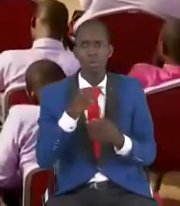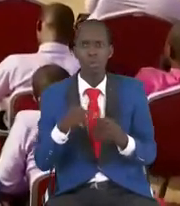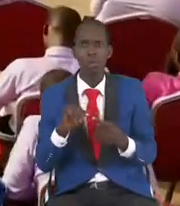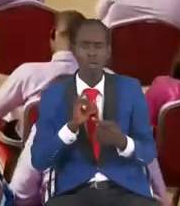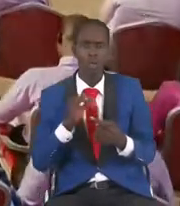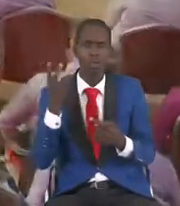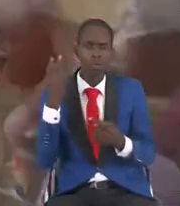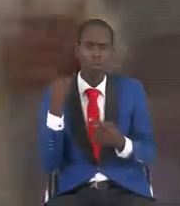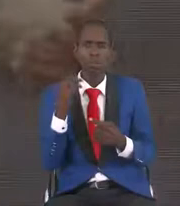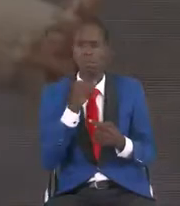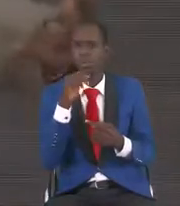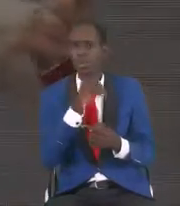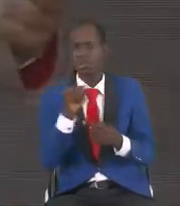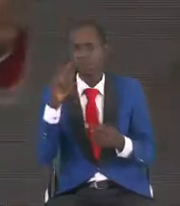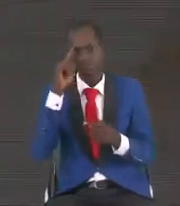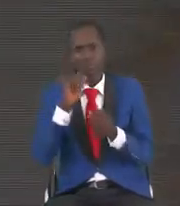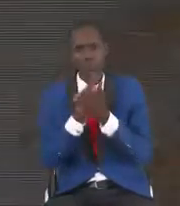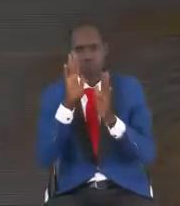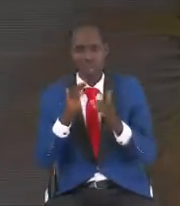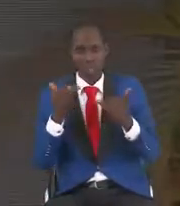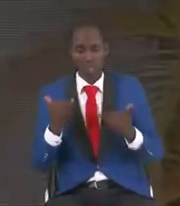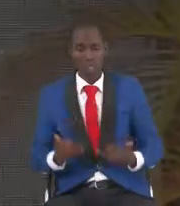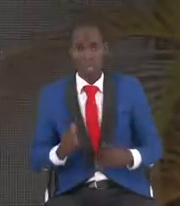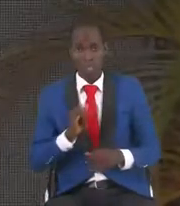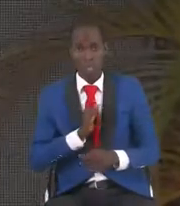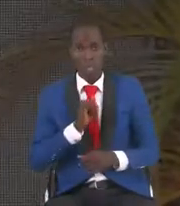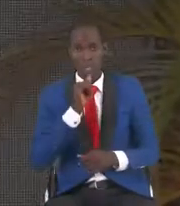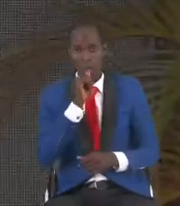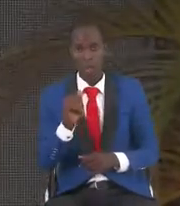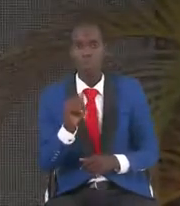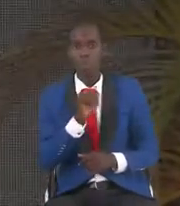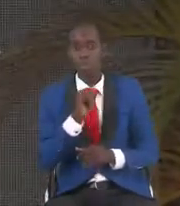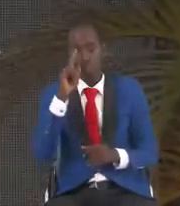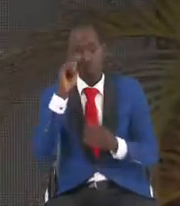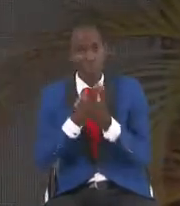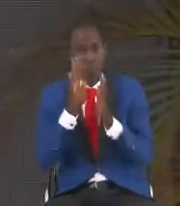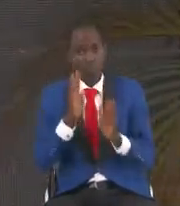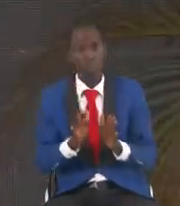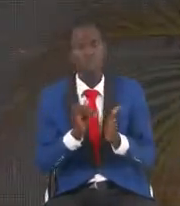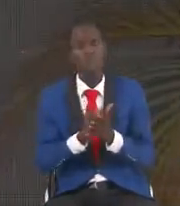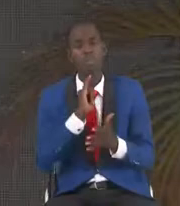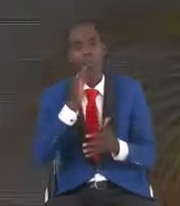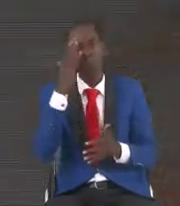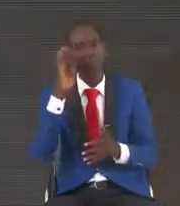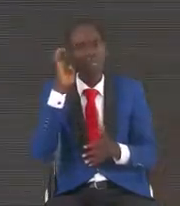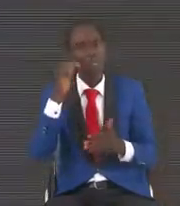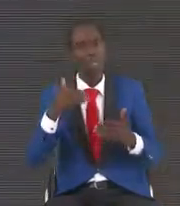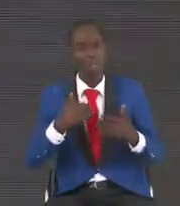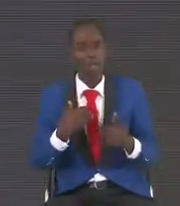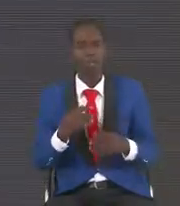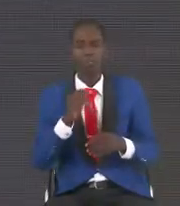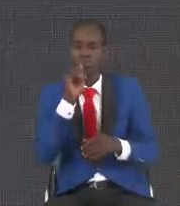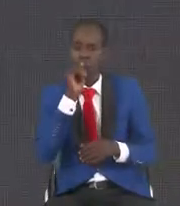I was persecuting them, now I have. That's why he had long suffering and he had charity and patience. Those are